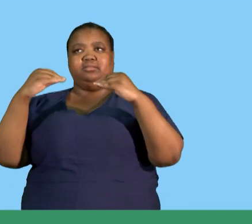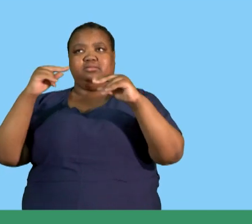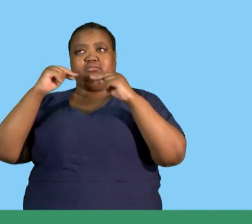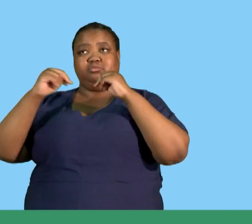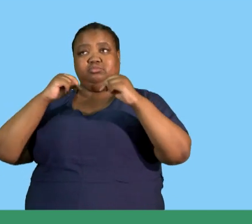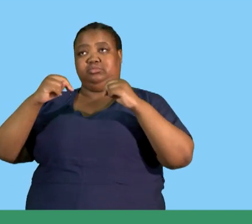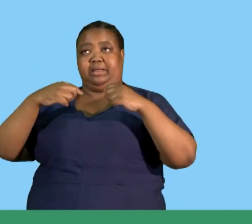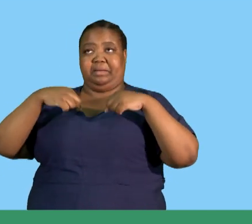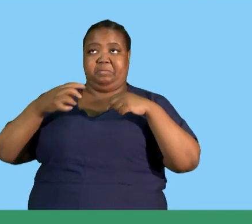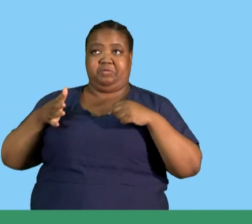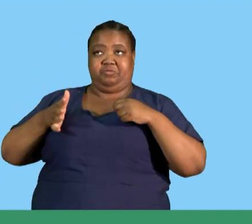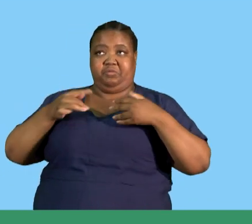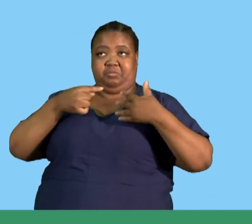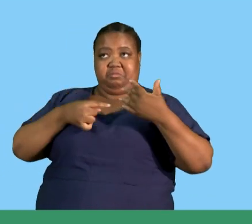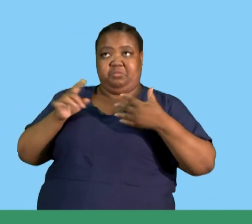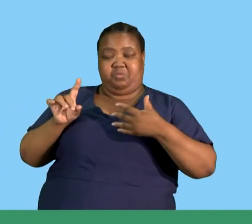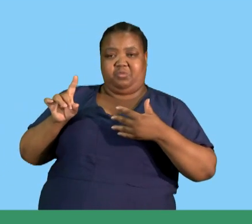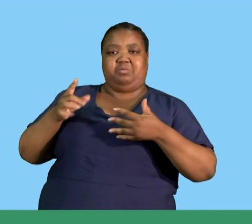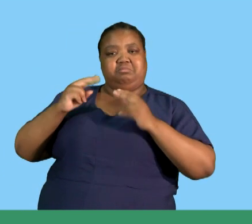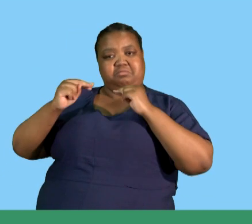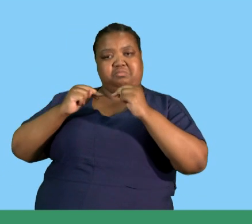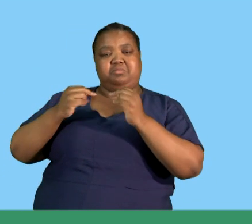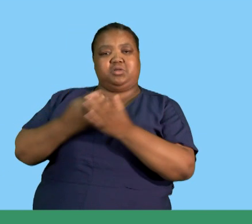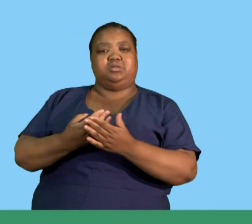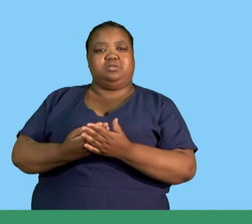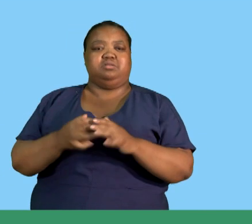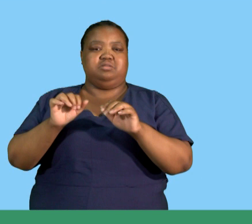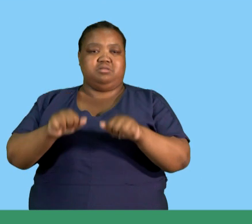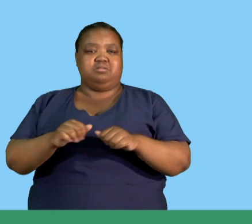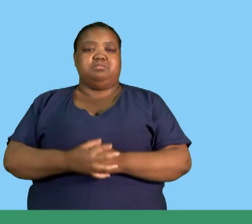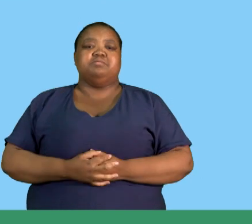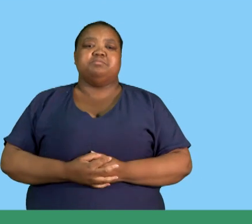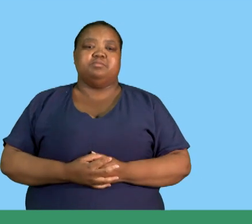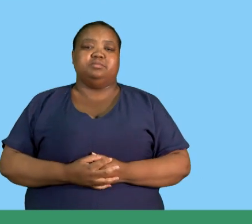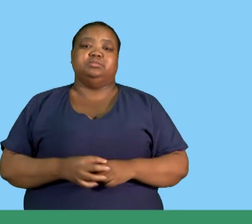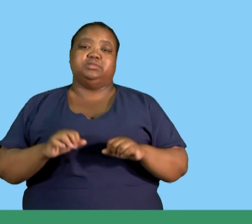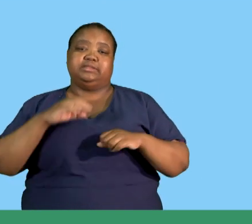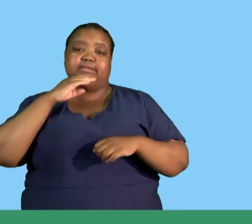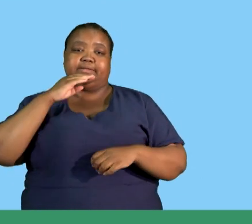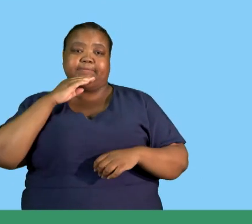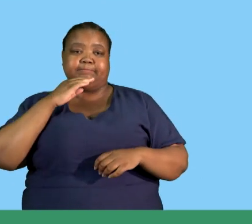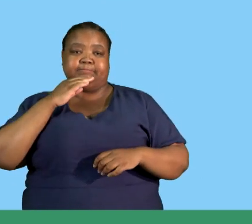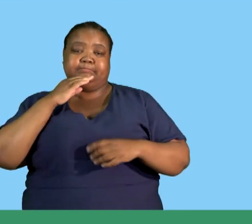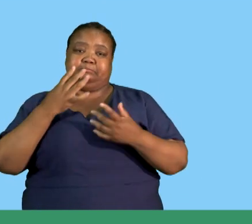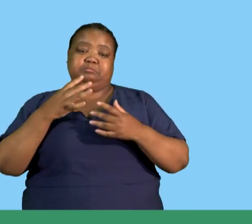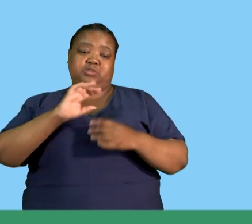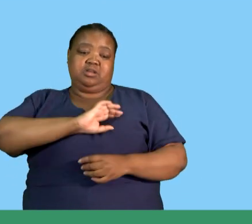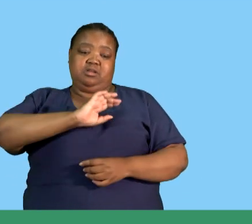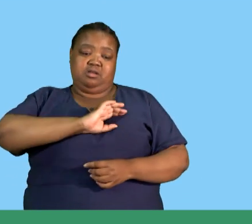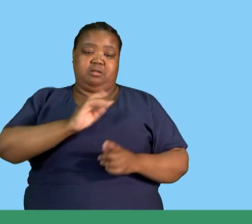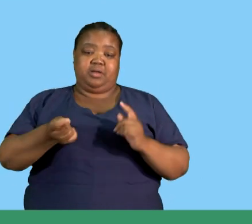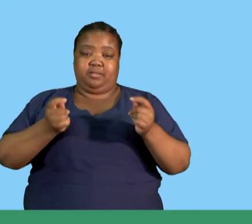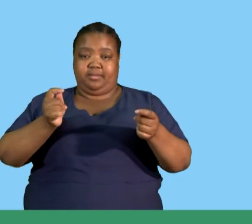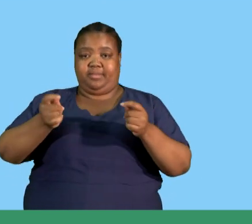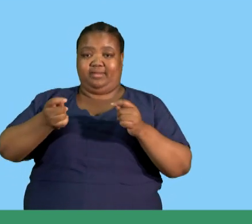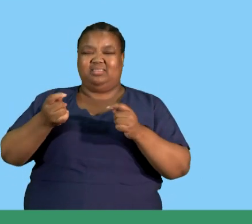their terms to the business. Right. If buyers can do without the business's product, then they have more